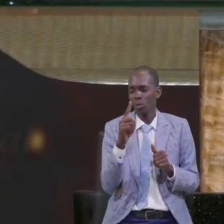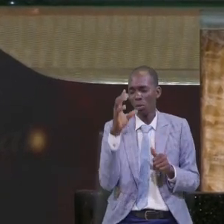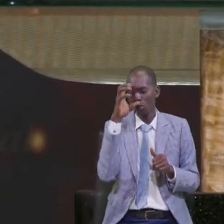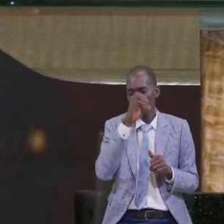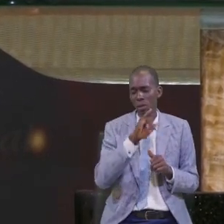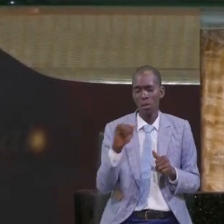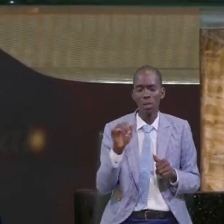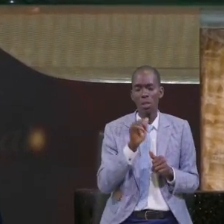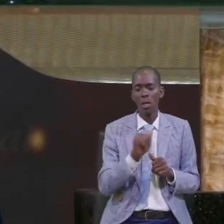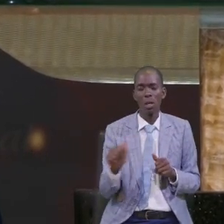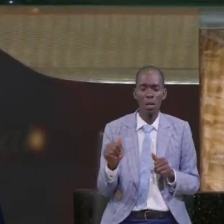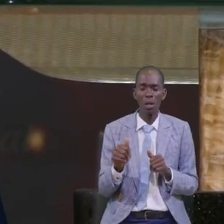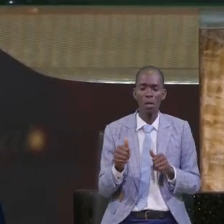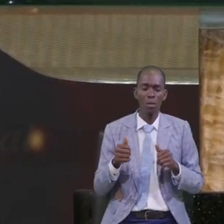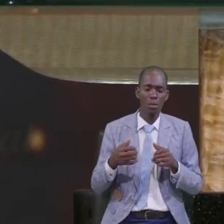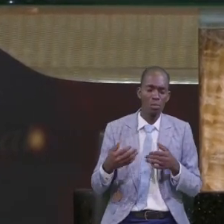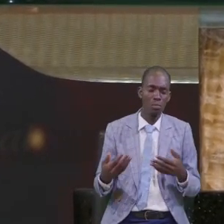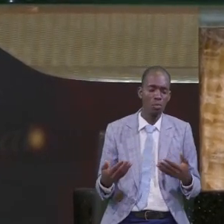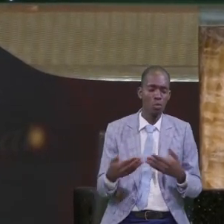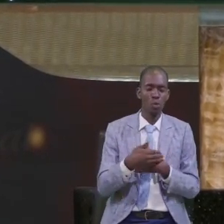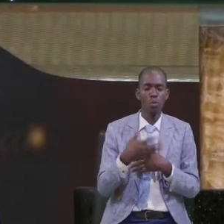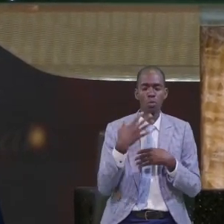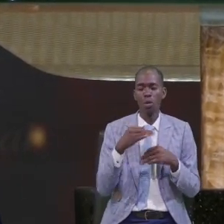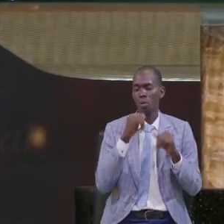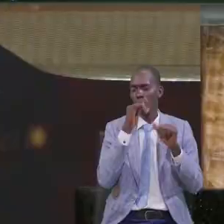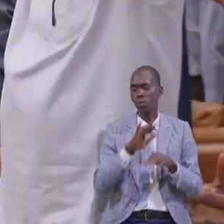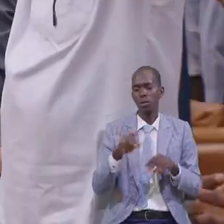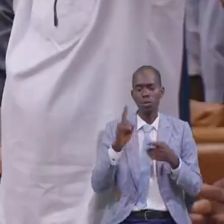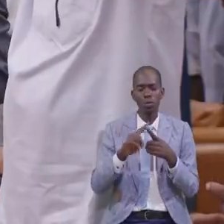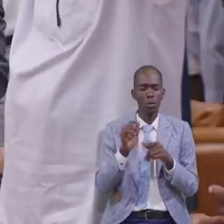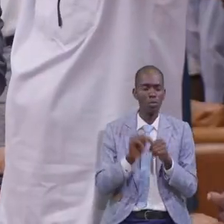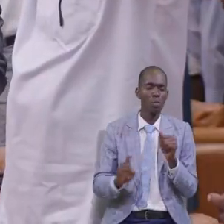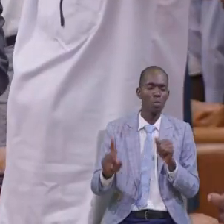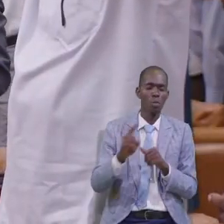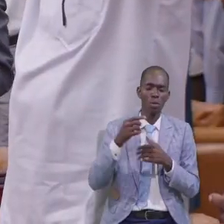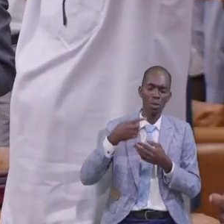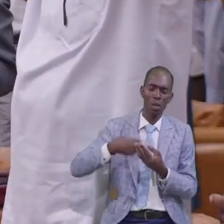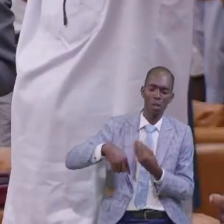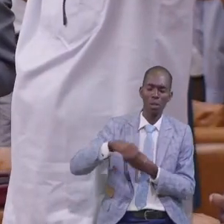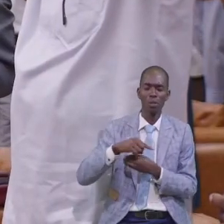a channel of blessing to everyone around.